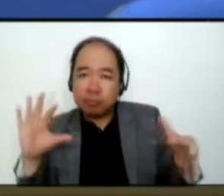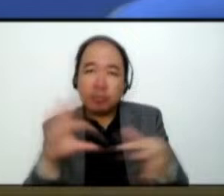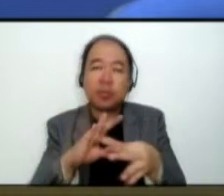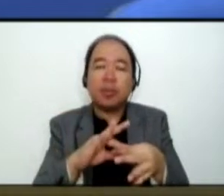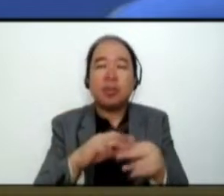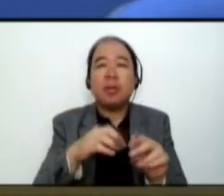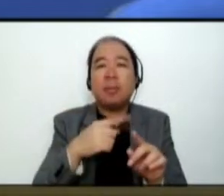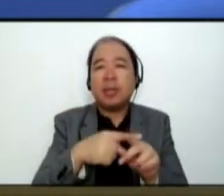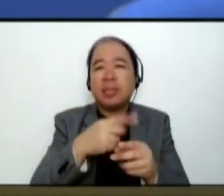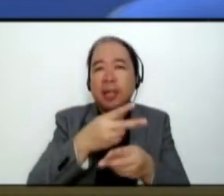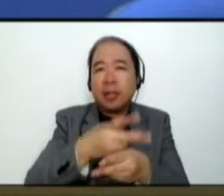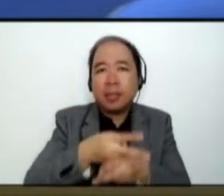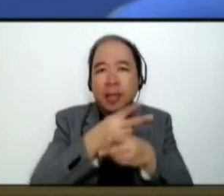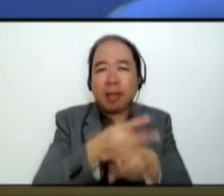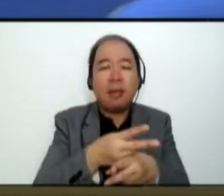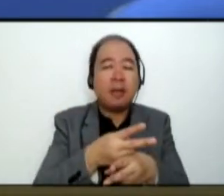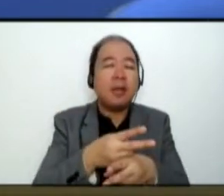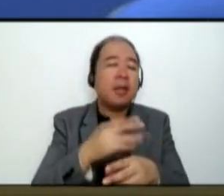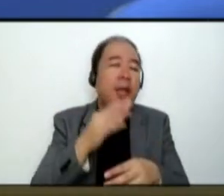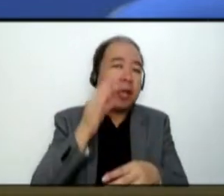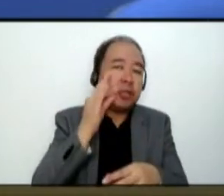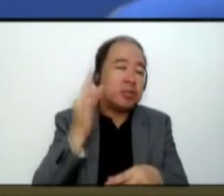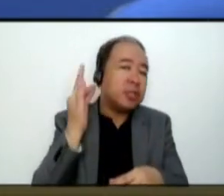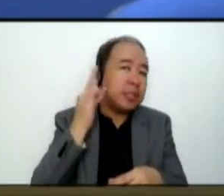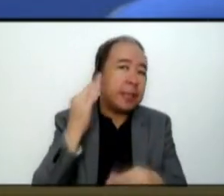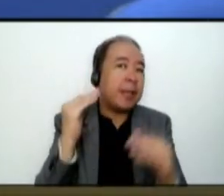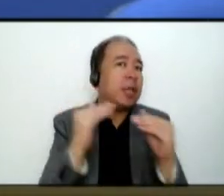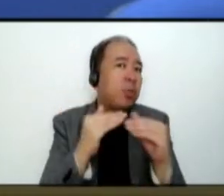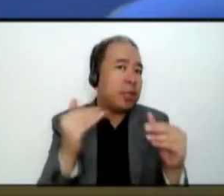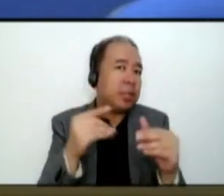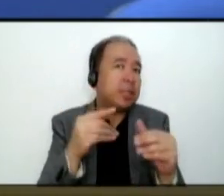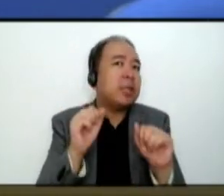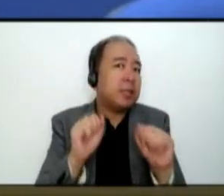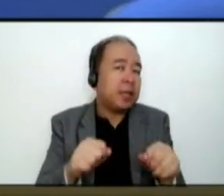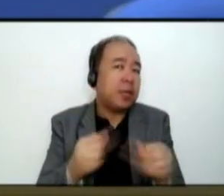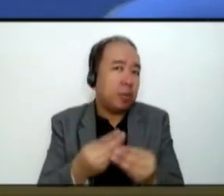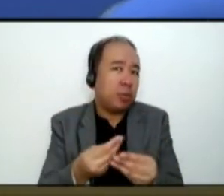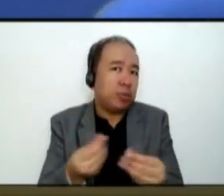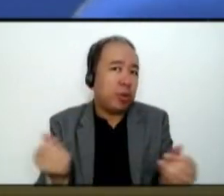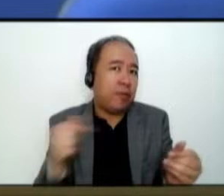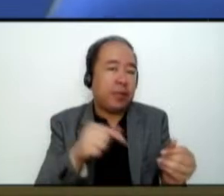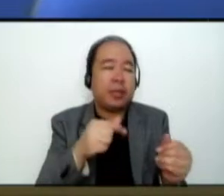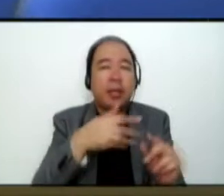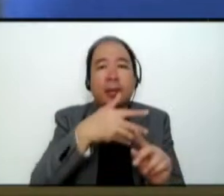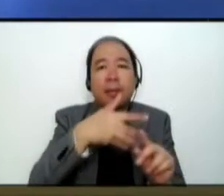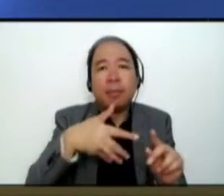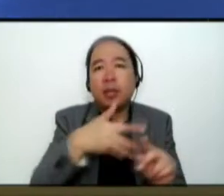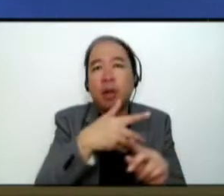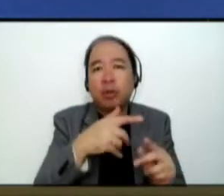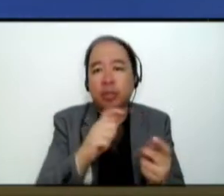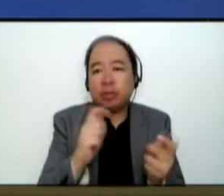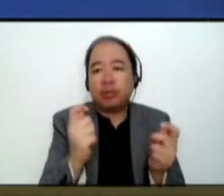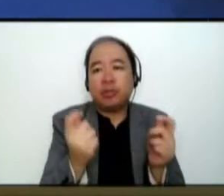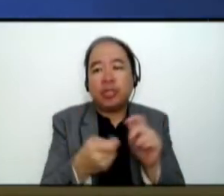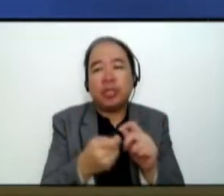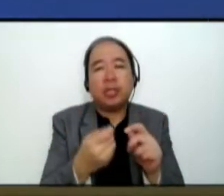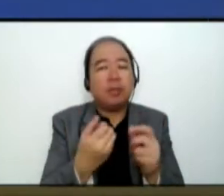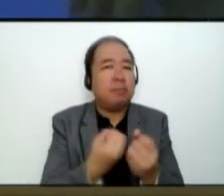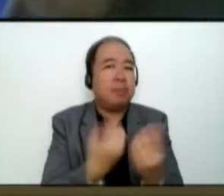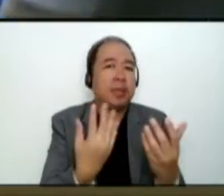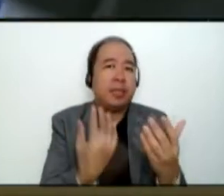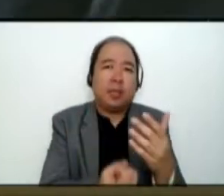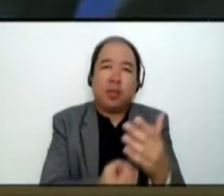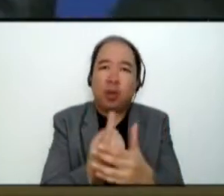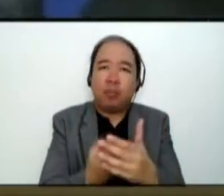care economy, we can ensure that these demographic changes are met with opportunity, not burden, for